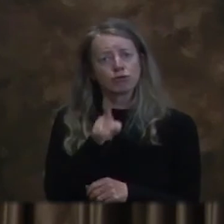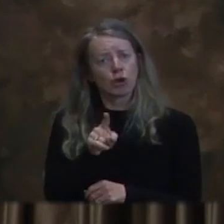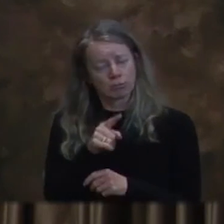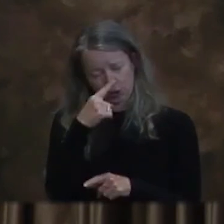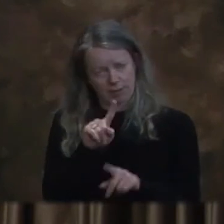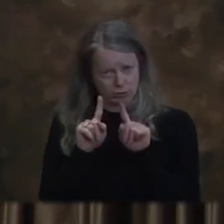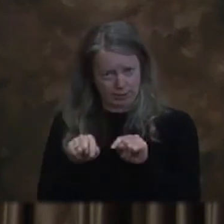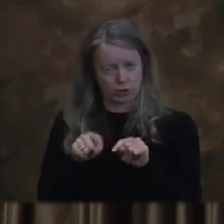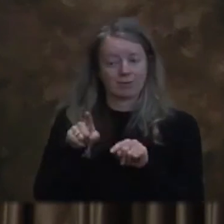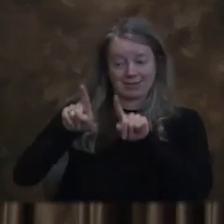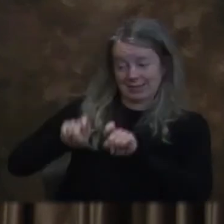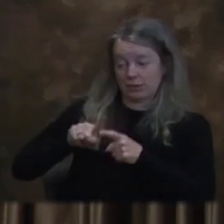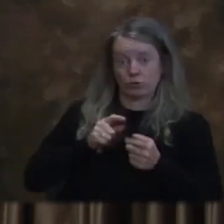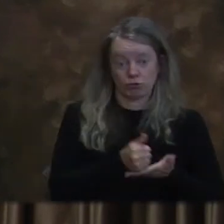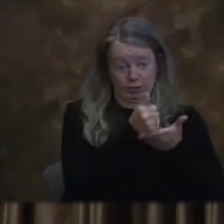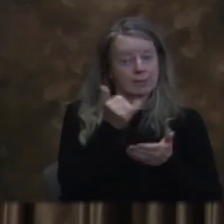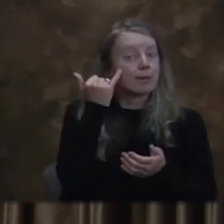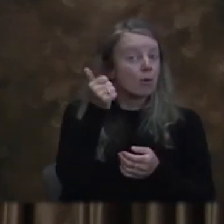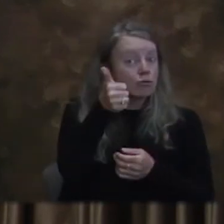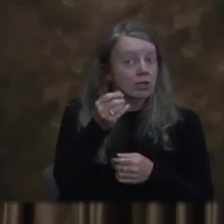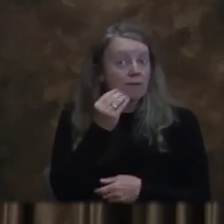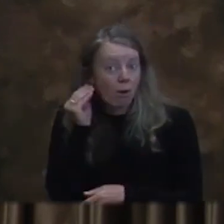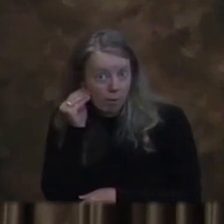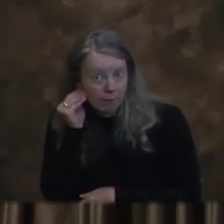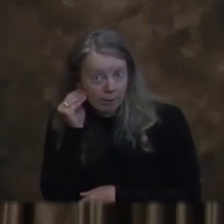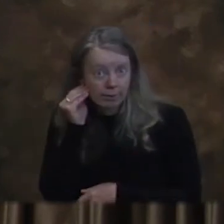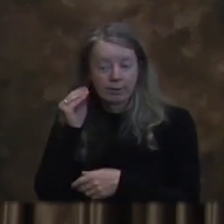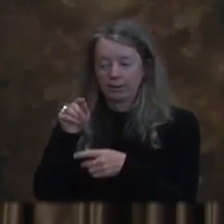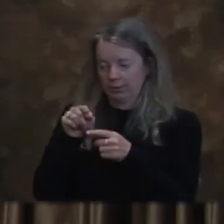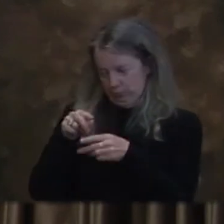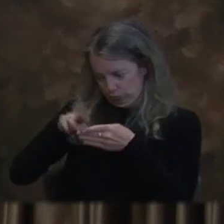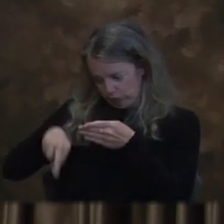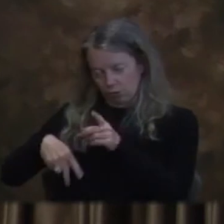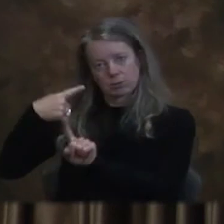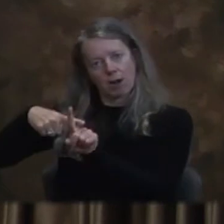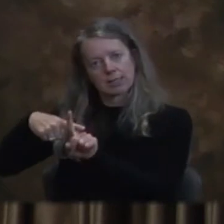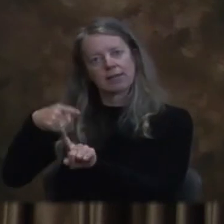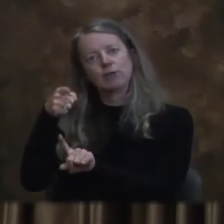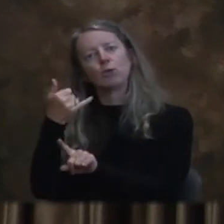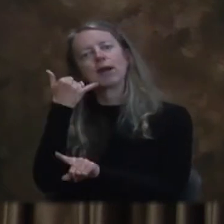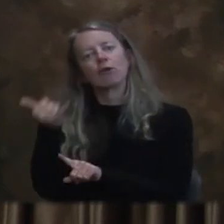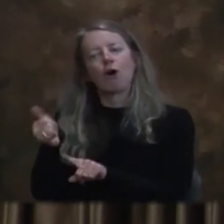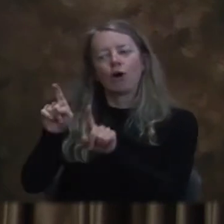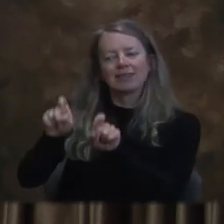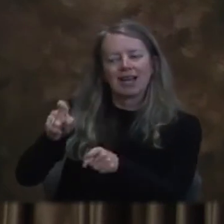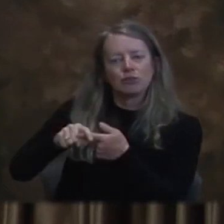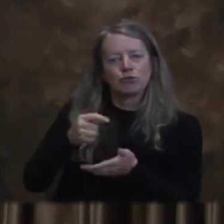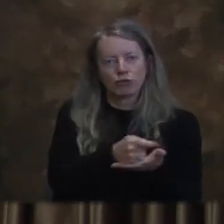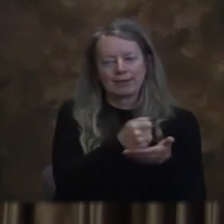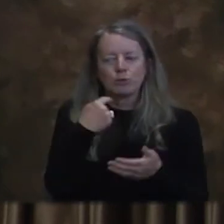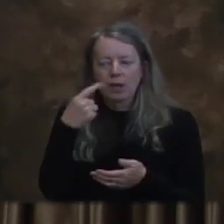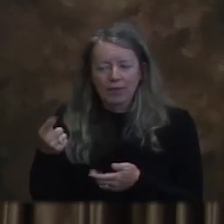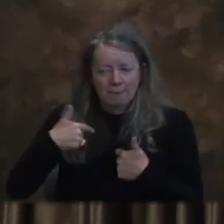happen a couple of ways. If you take an at-home test and it comes up positive, you can call a test to treat provider and say, I've taken an at-home test,